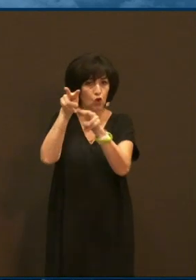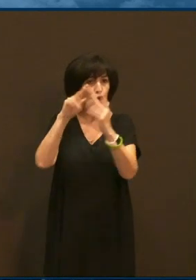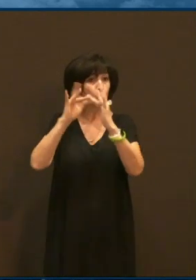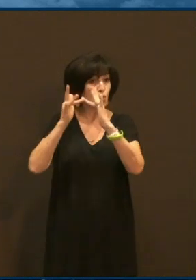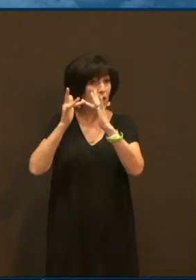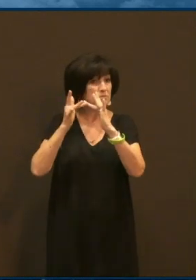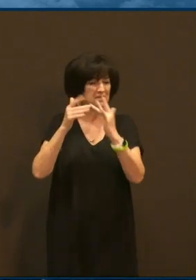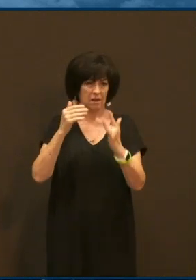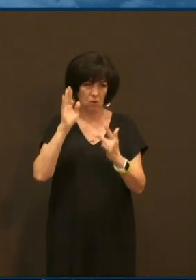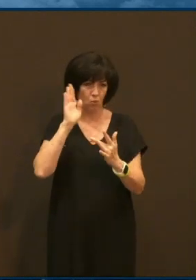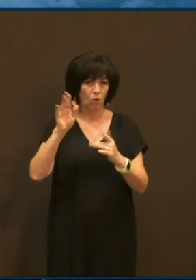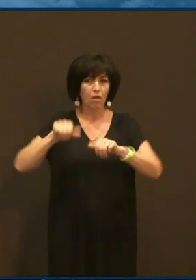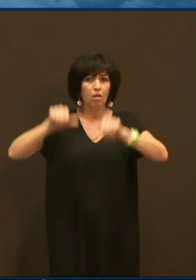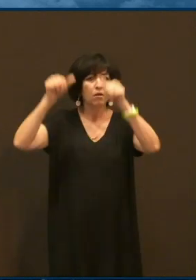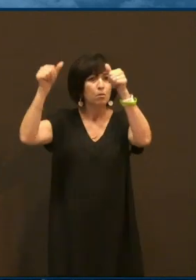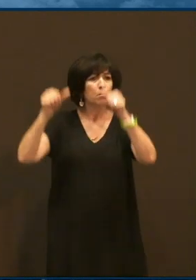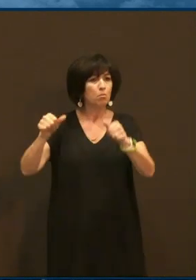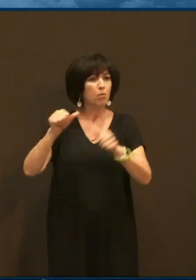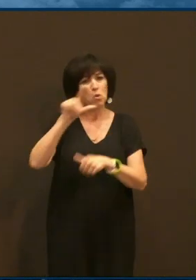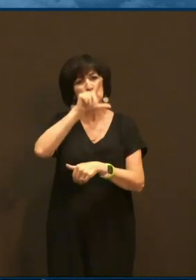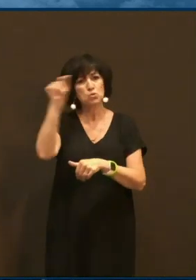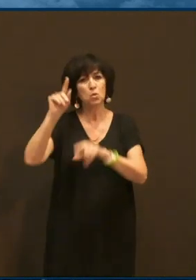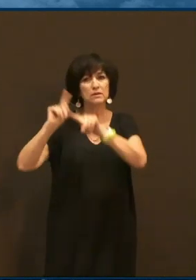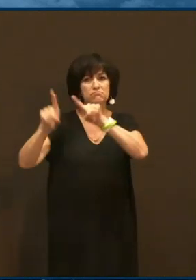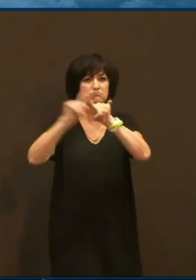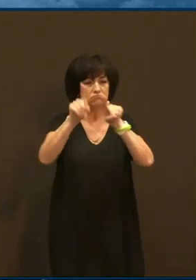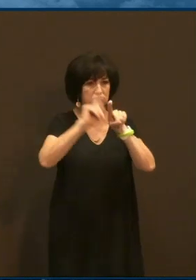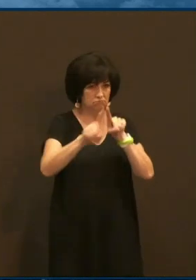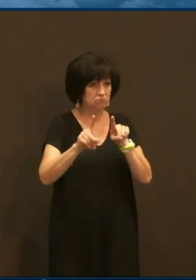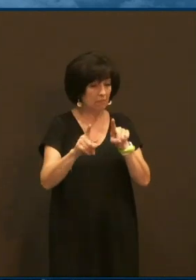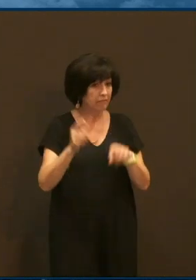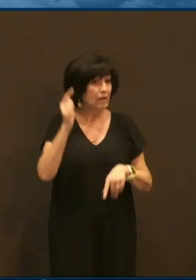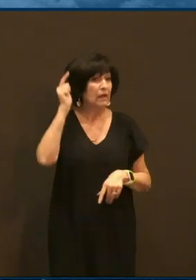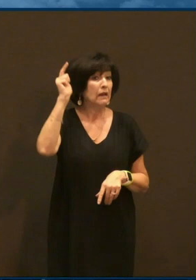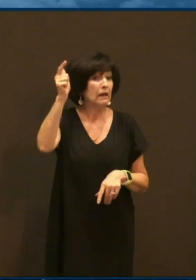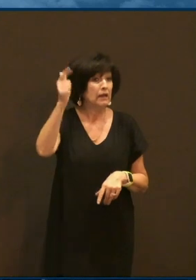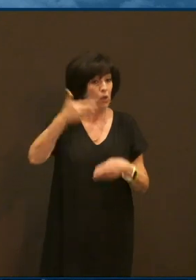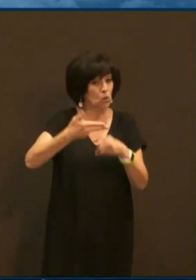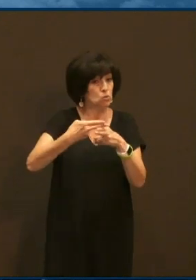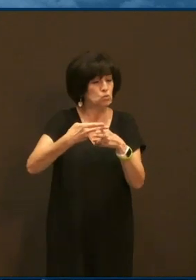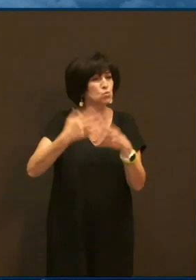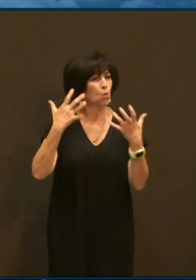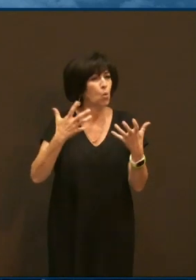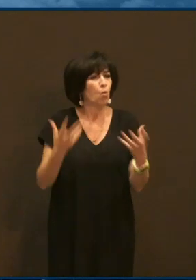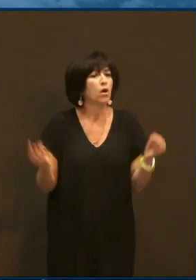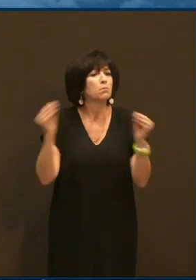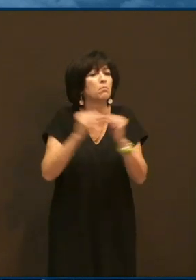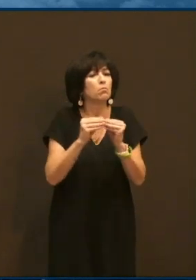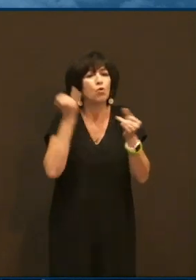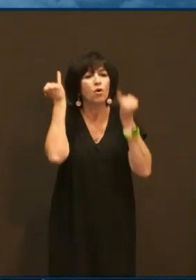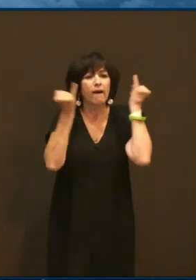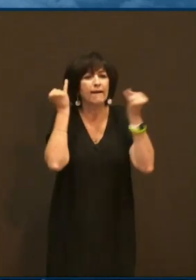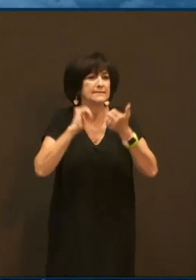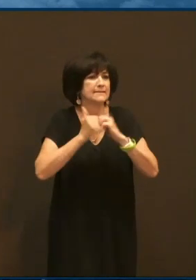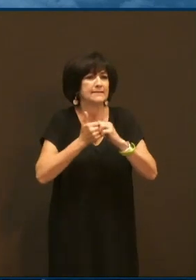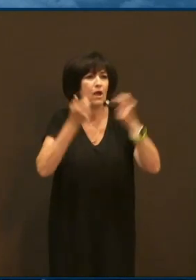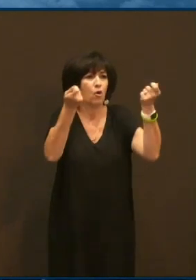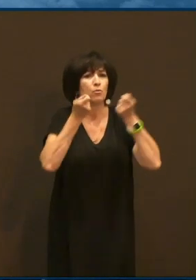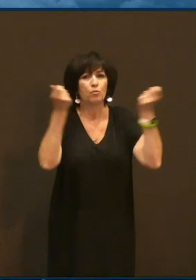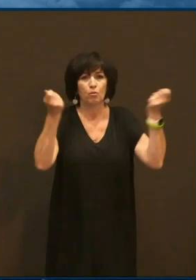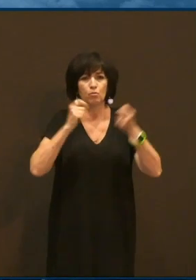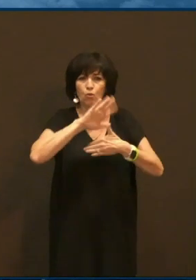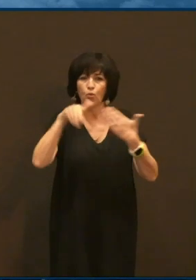for the short term, and as we go on, we're going to find other ways to even get a bigger foundation throughout the state. So great